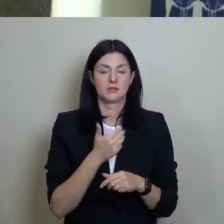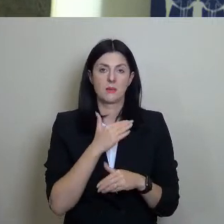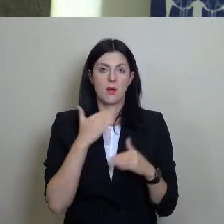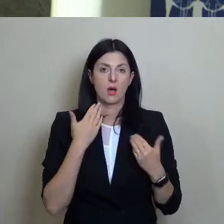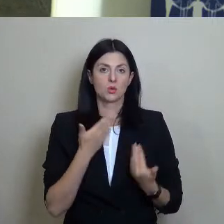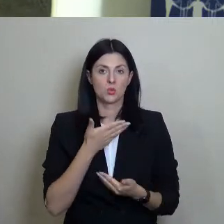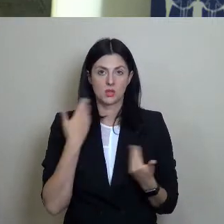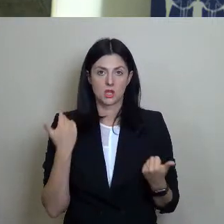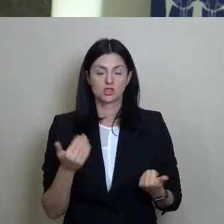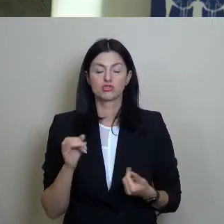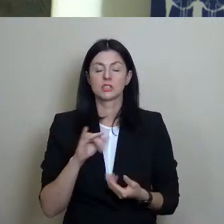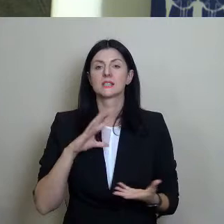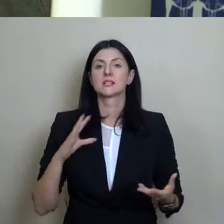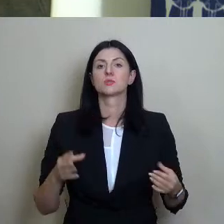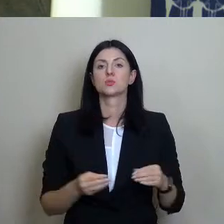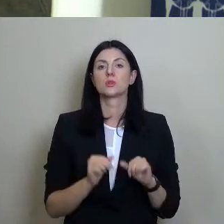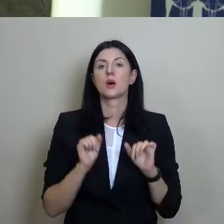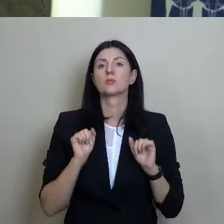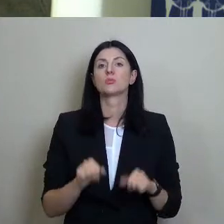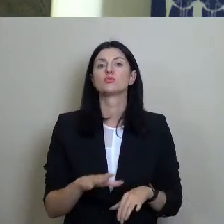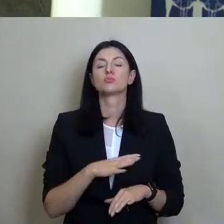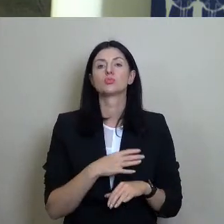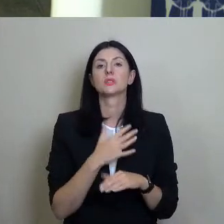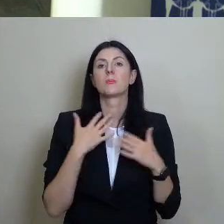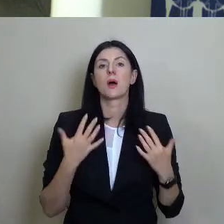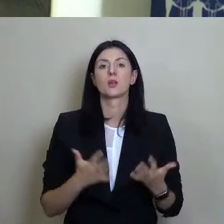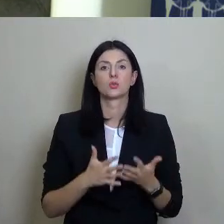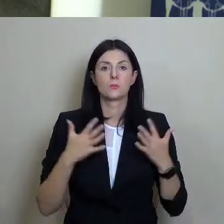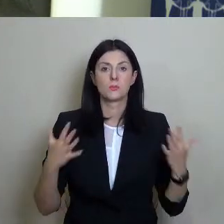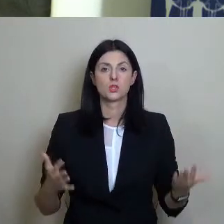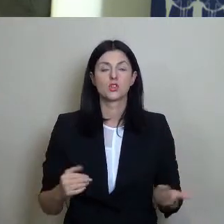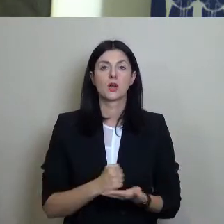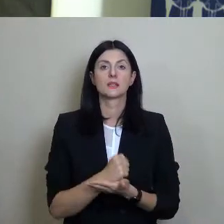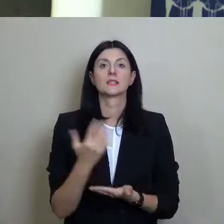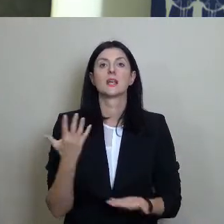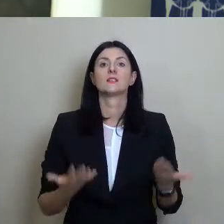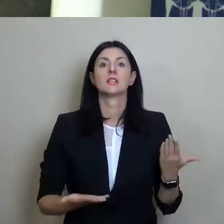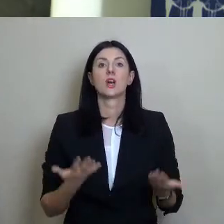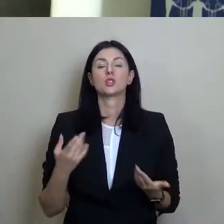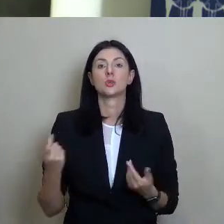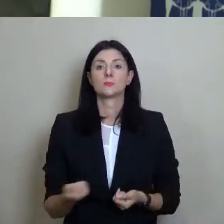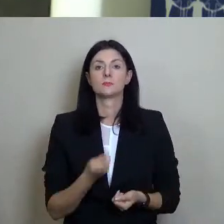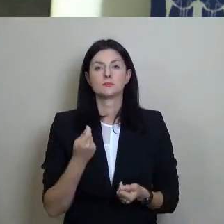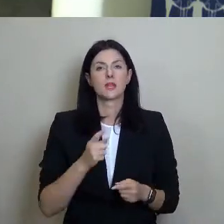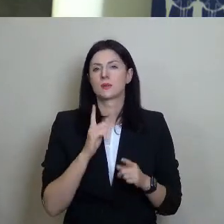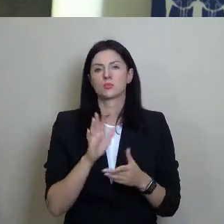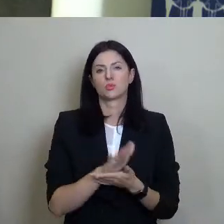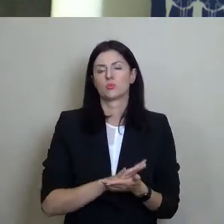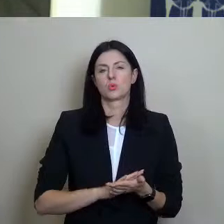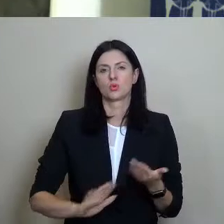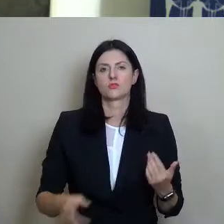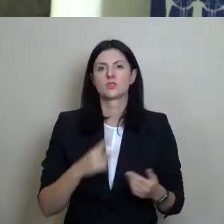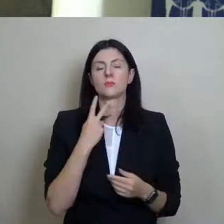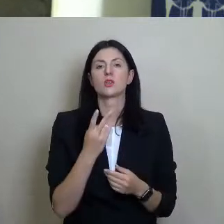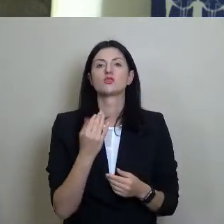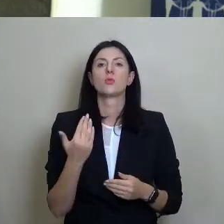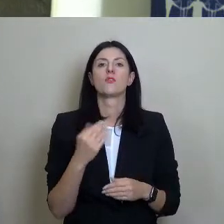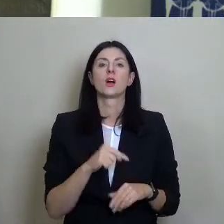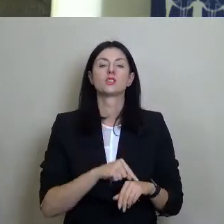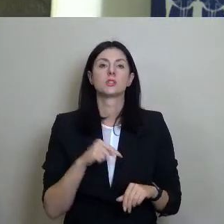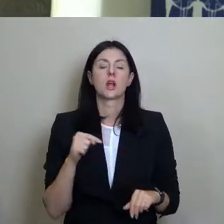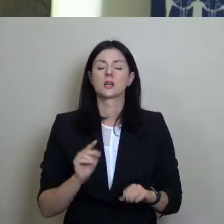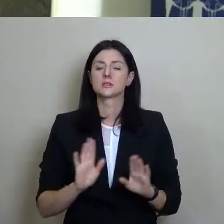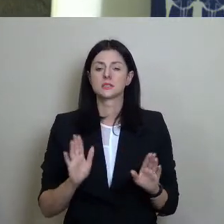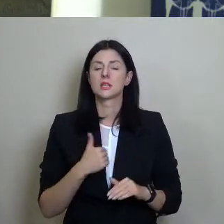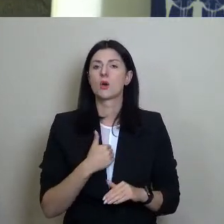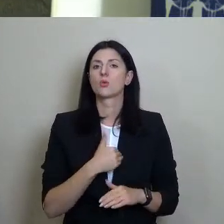But if the constituency is big, it's easier to get the quotas and the results could be higher. But if there are fewer candidates, well, I'm not going